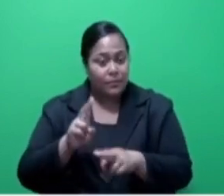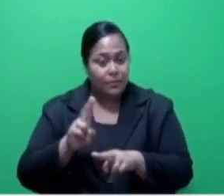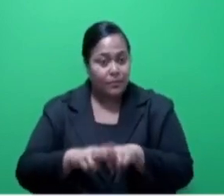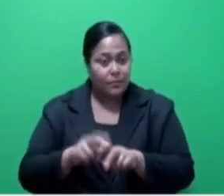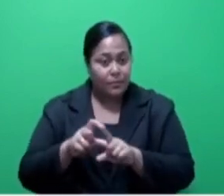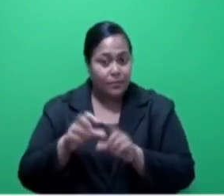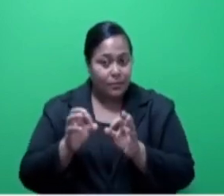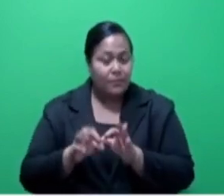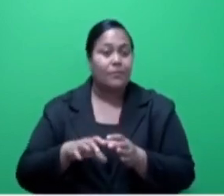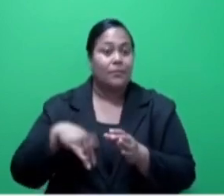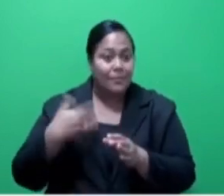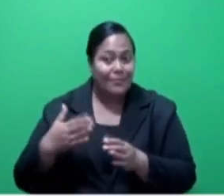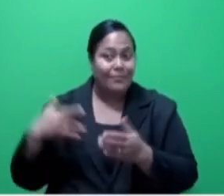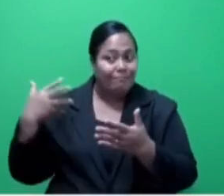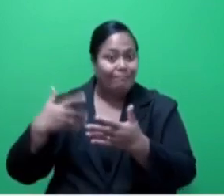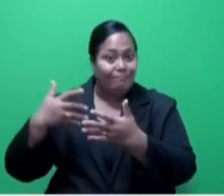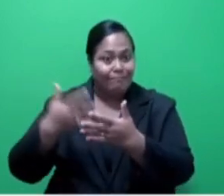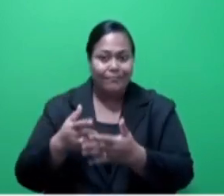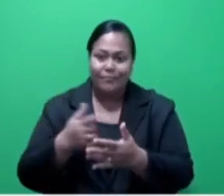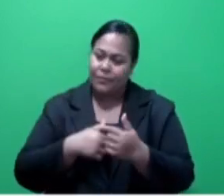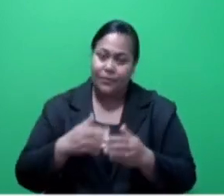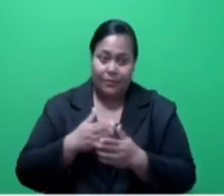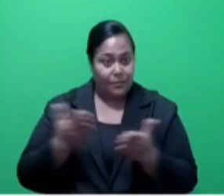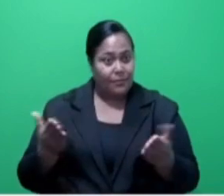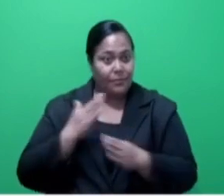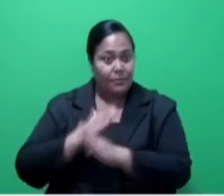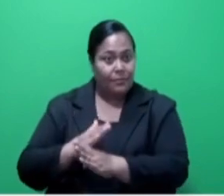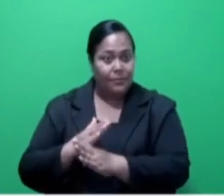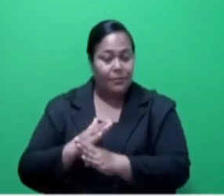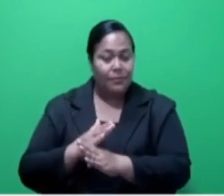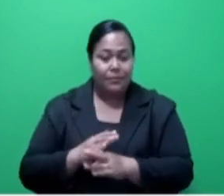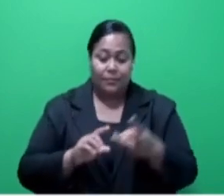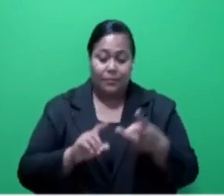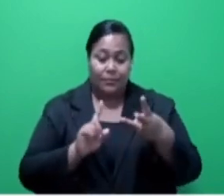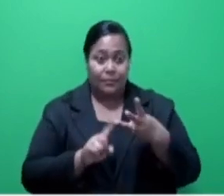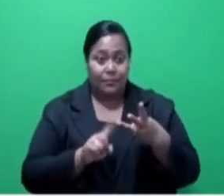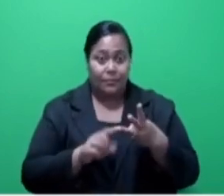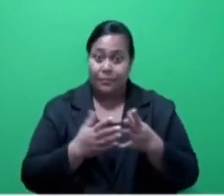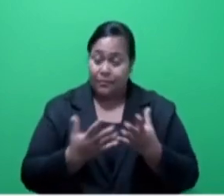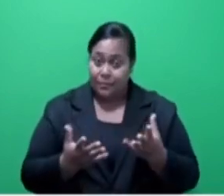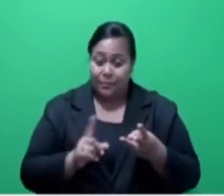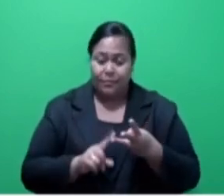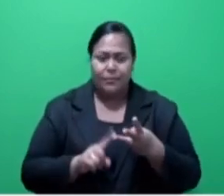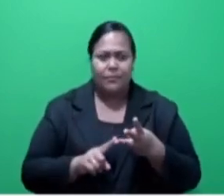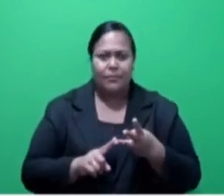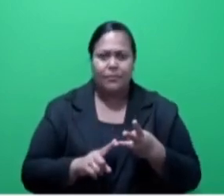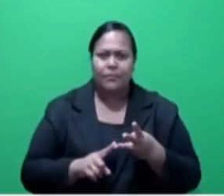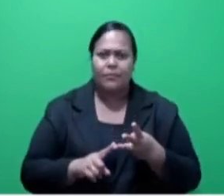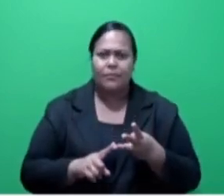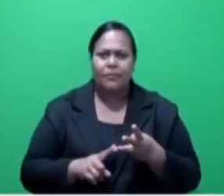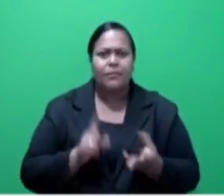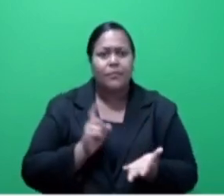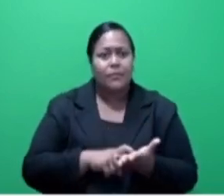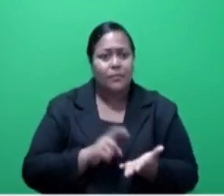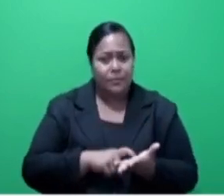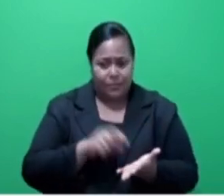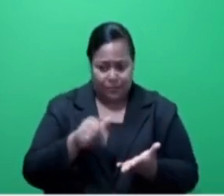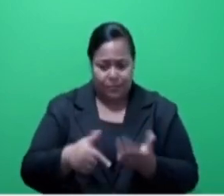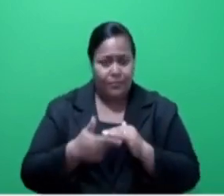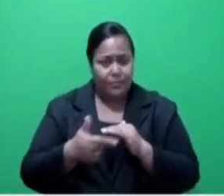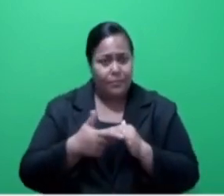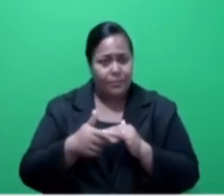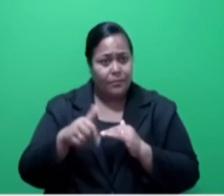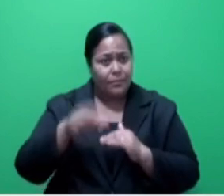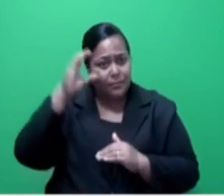third argument is that because the overall debt of the country is high according to them, therefore we should not give any